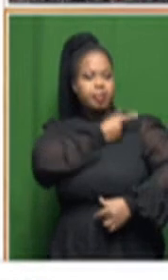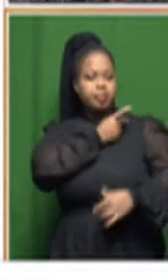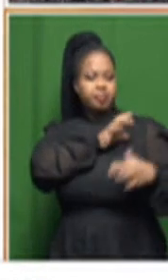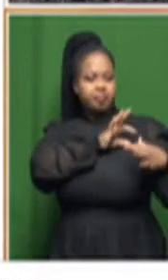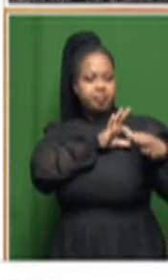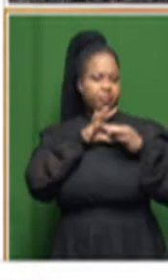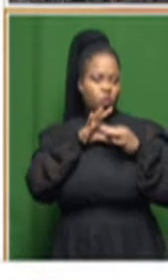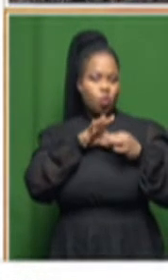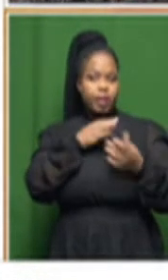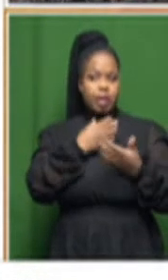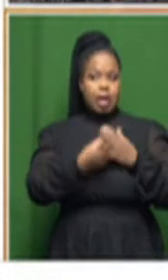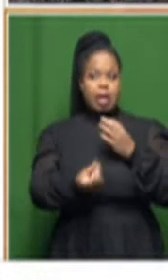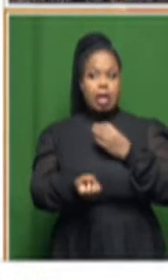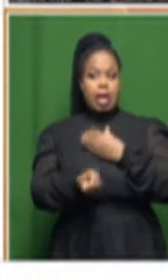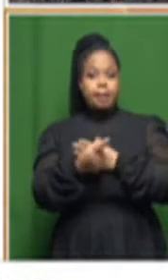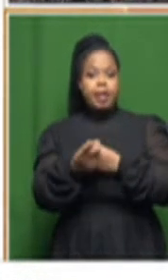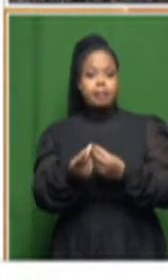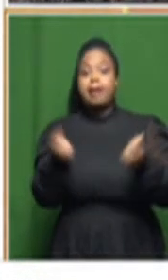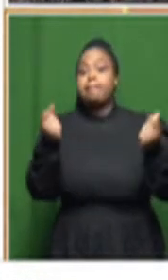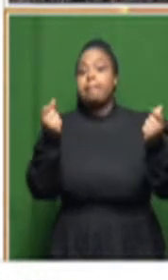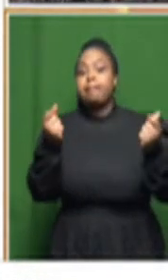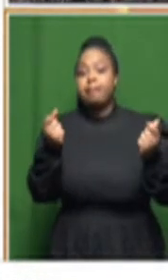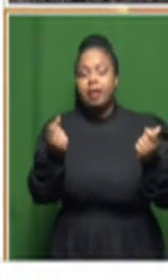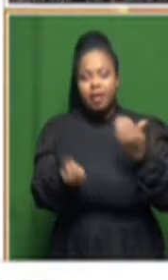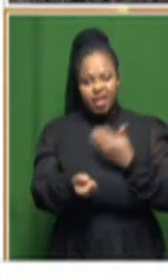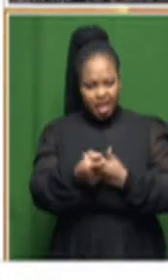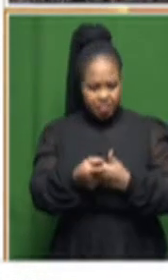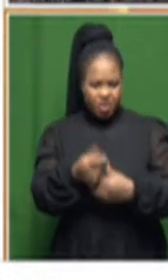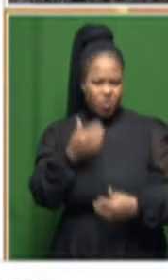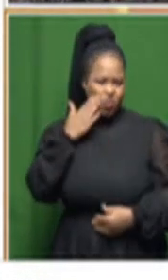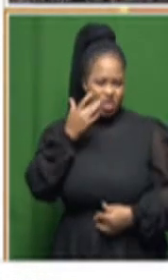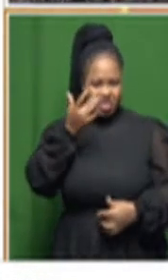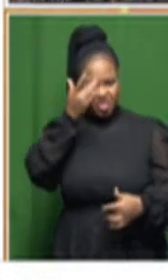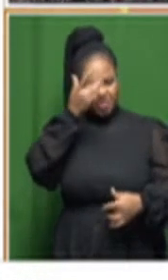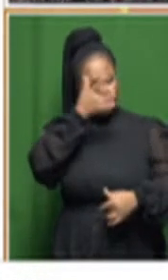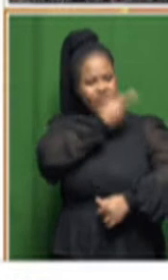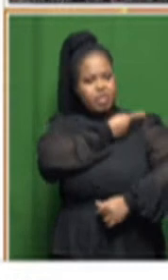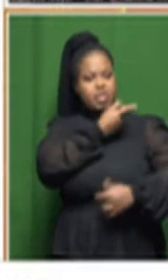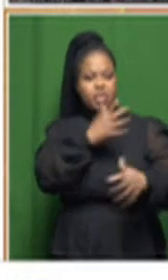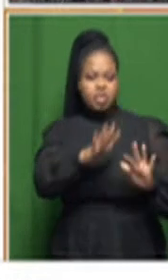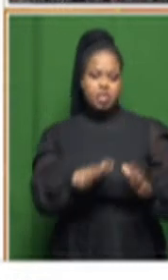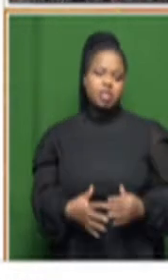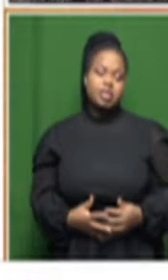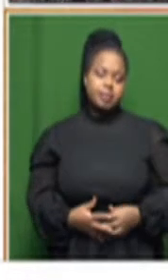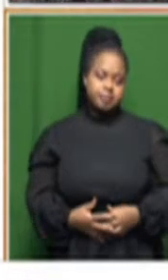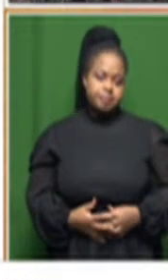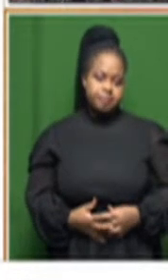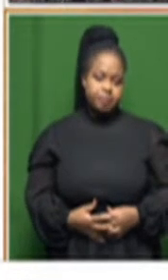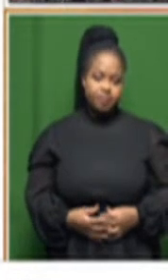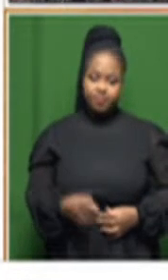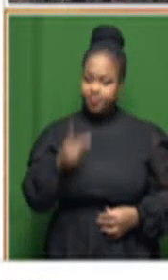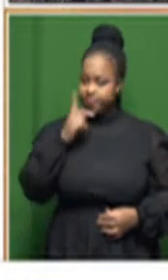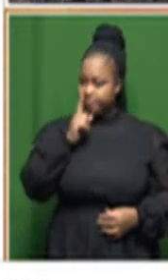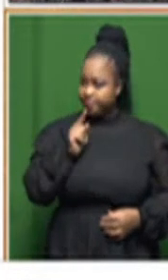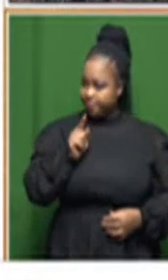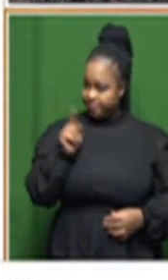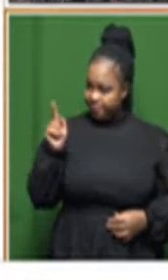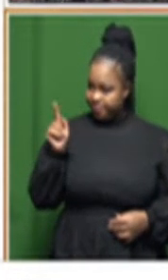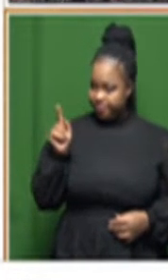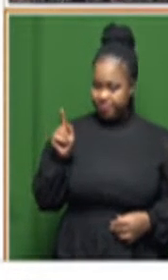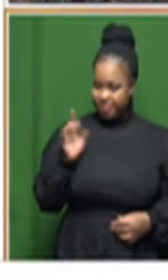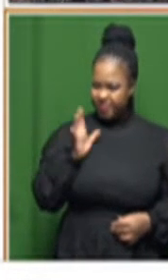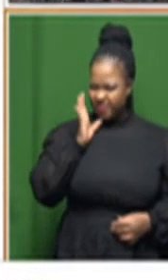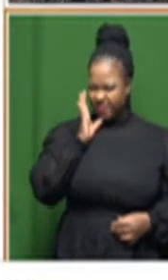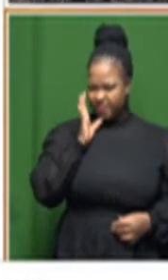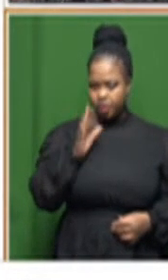a coincidental event that happened following vaccination. So if you look at this slide, it's quite busy, I